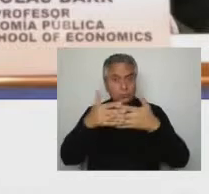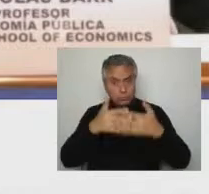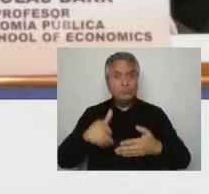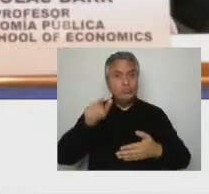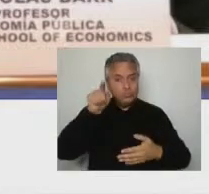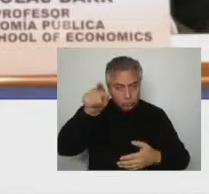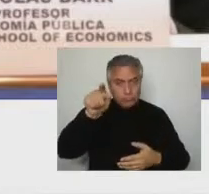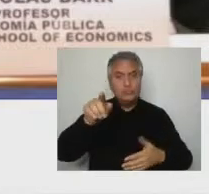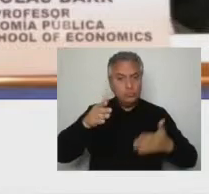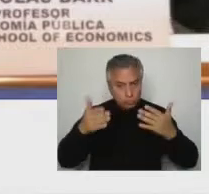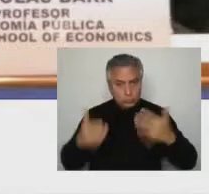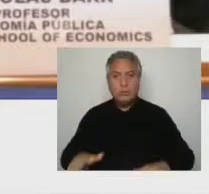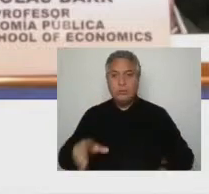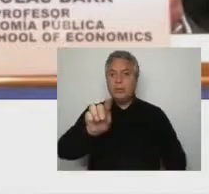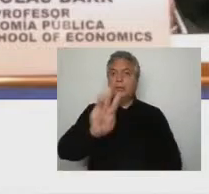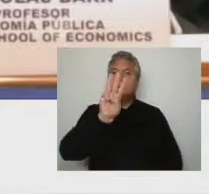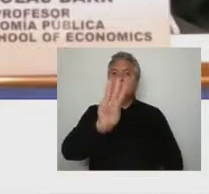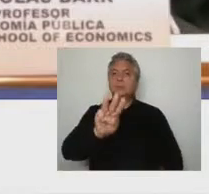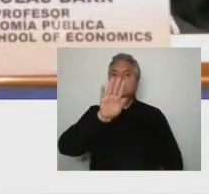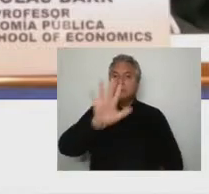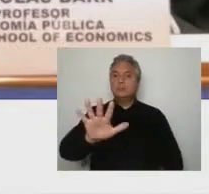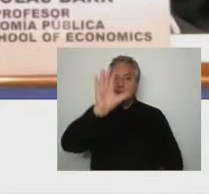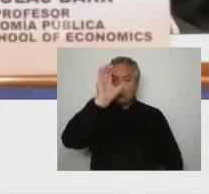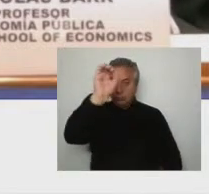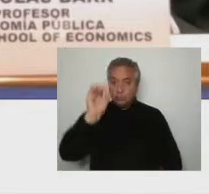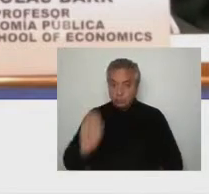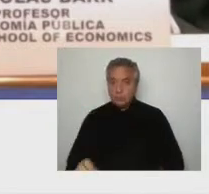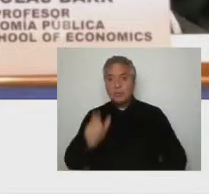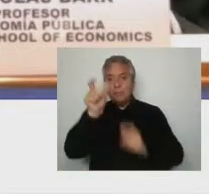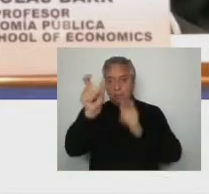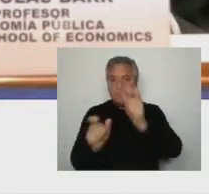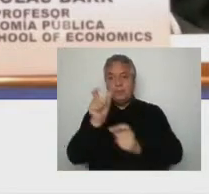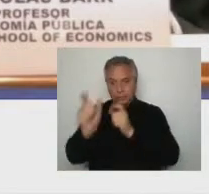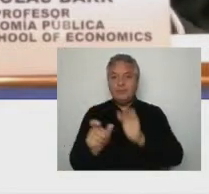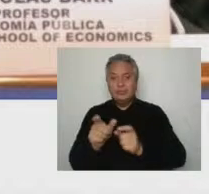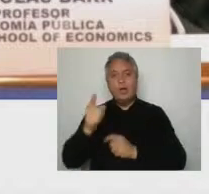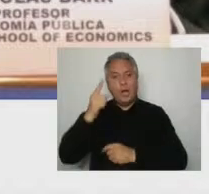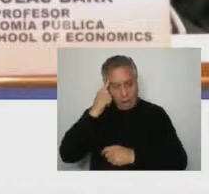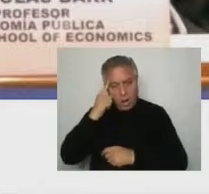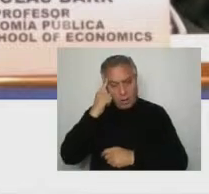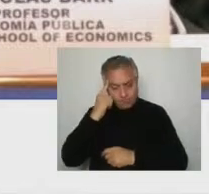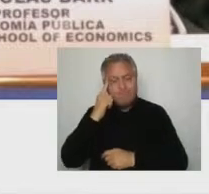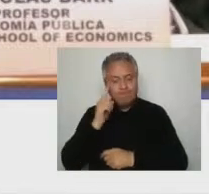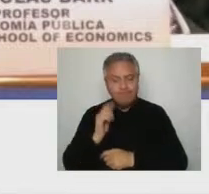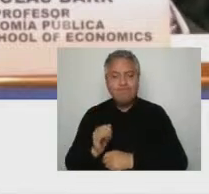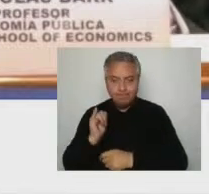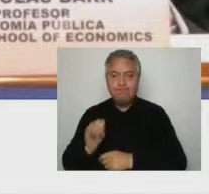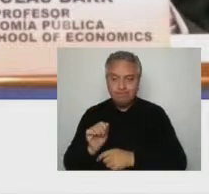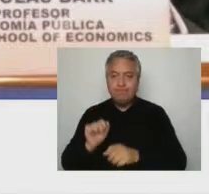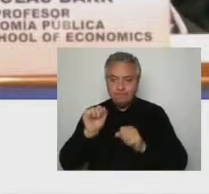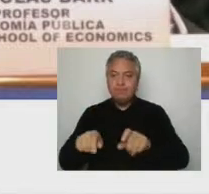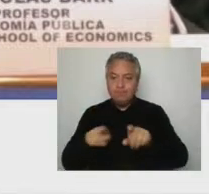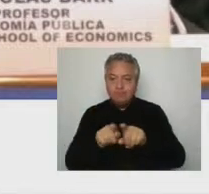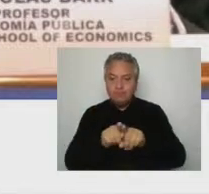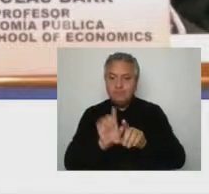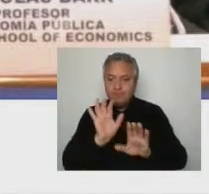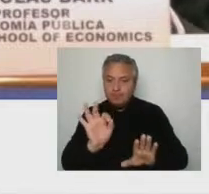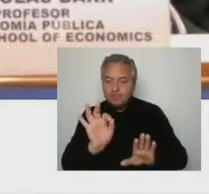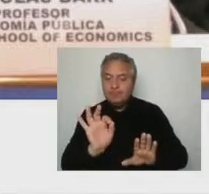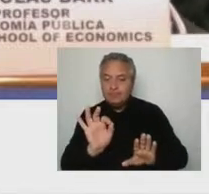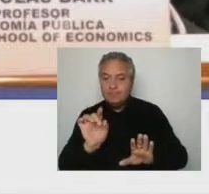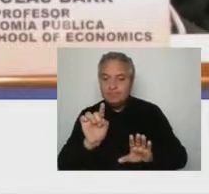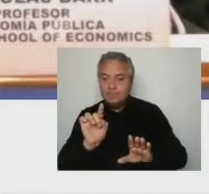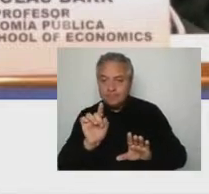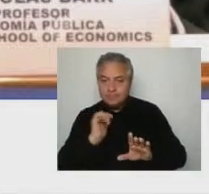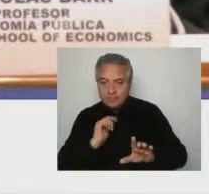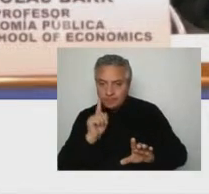of respondents got the answers to all 3 right. And in perfectly sensible, well-run, educated, rich countries like Japan